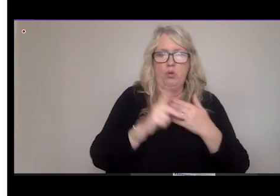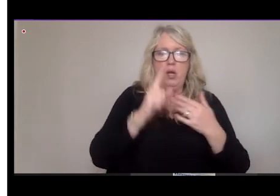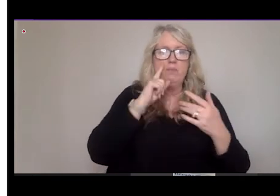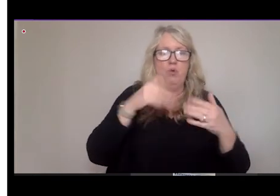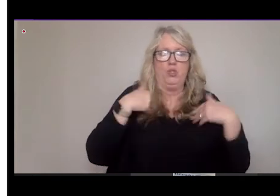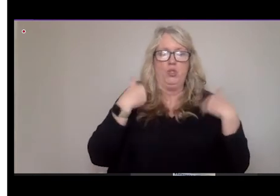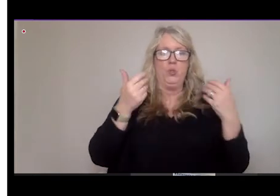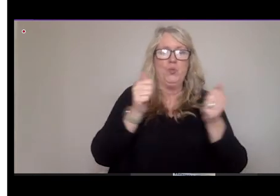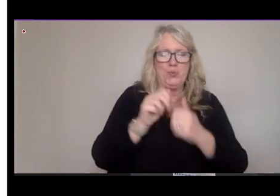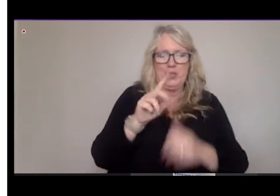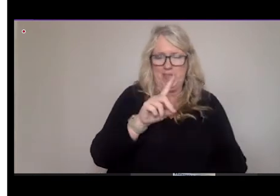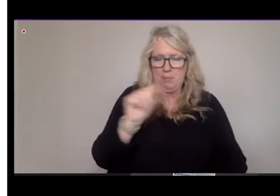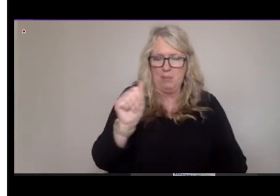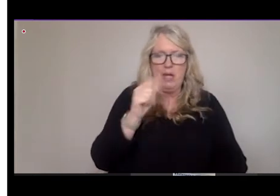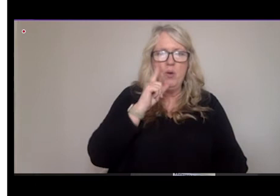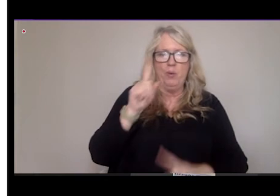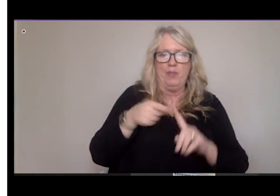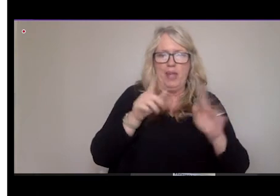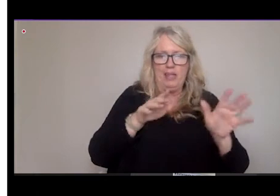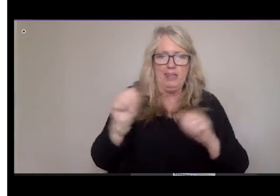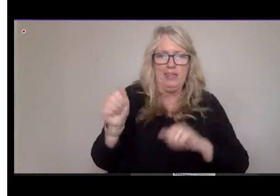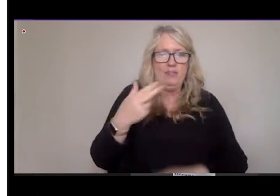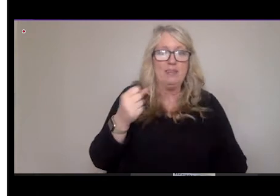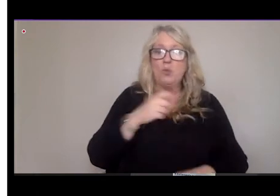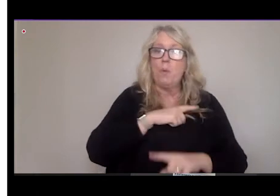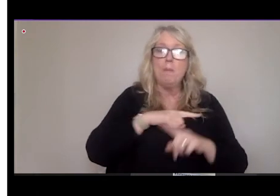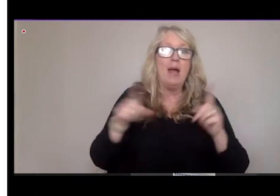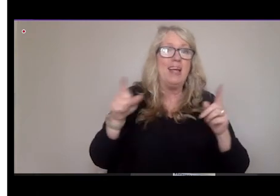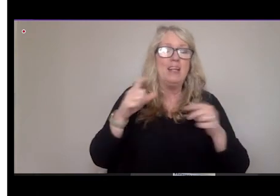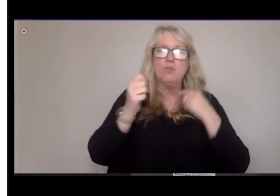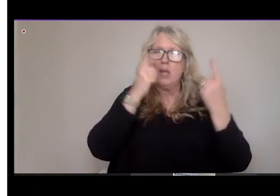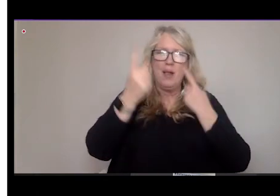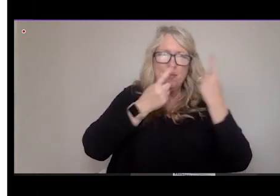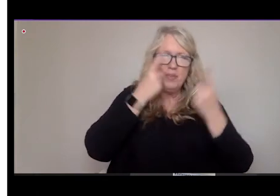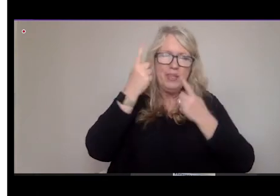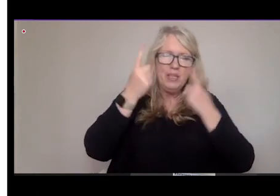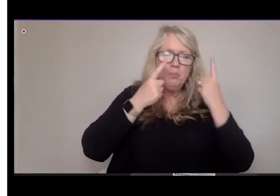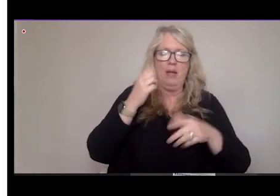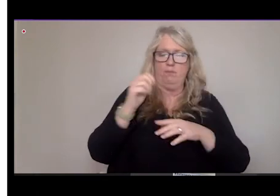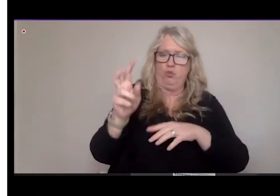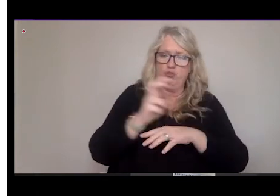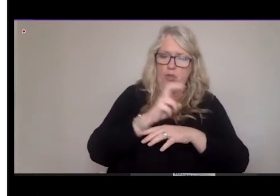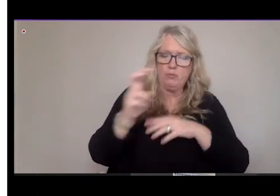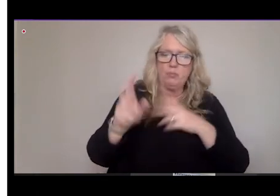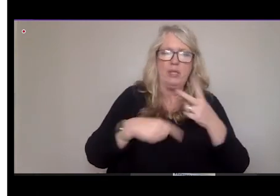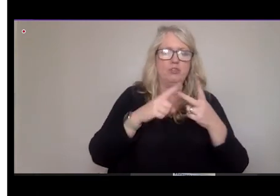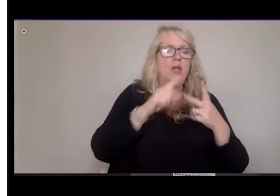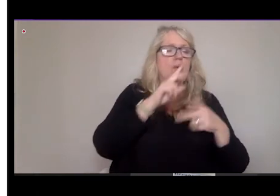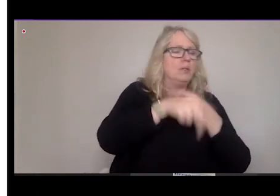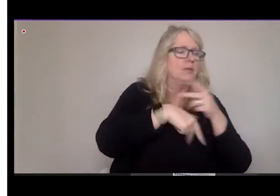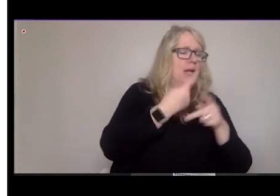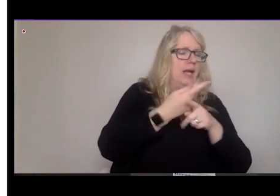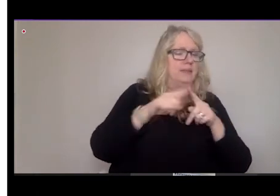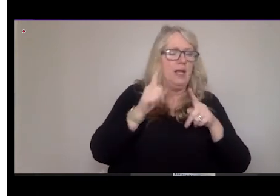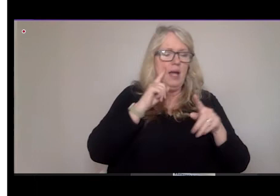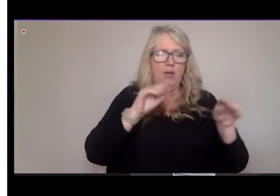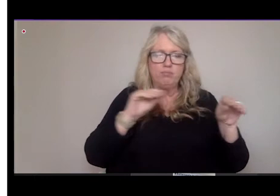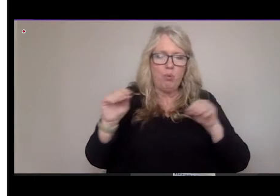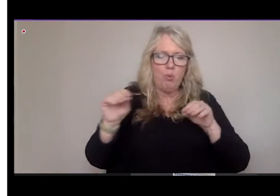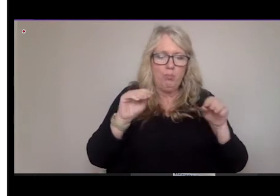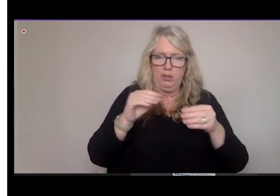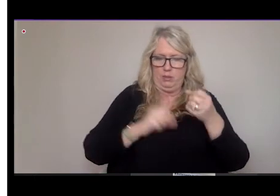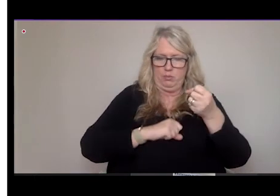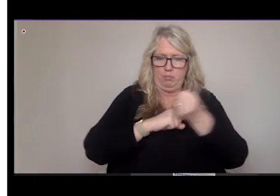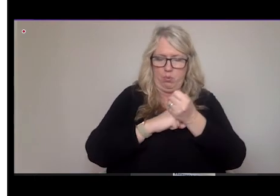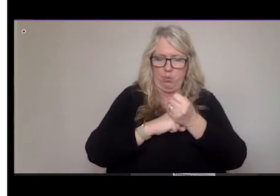transition programs for youth with disabilities as they leave high school. But if you're not also thinking about transportation and the kinds of